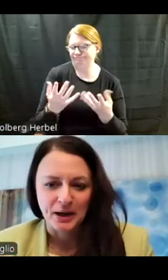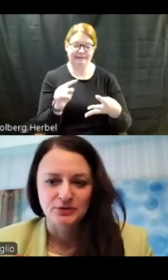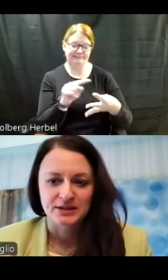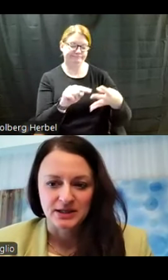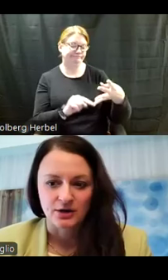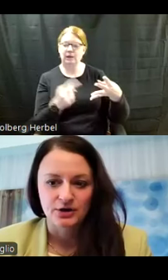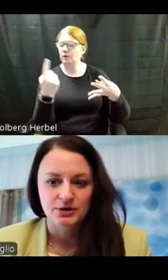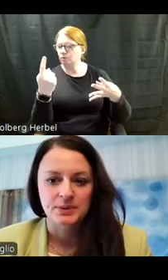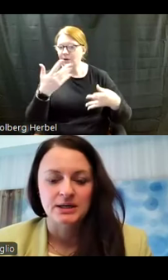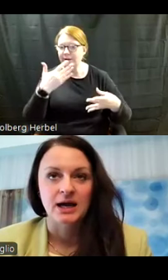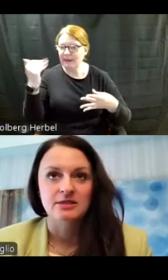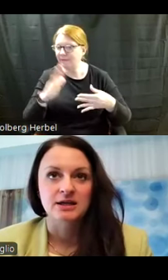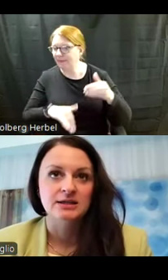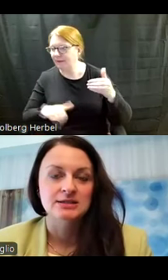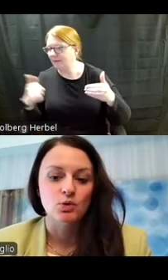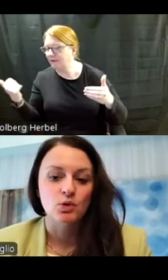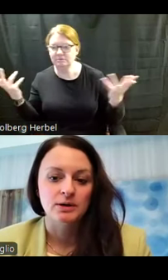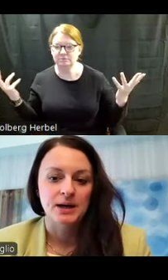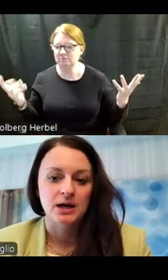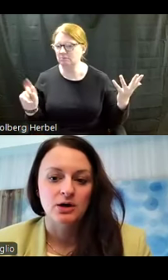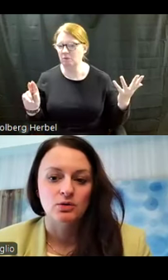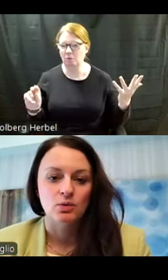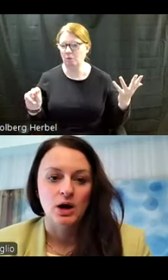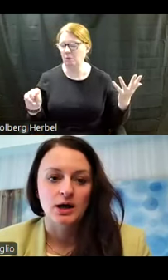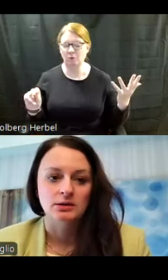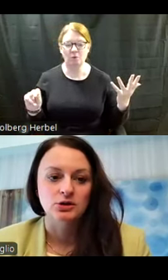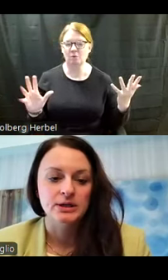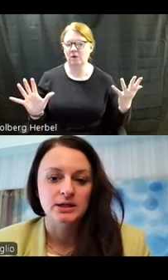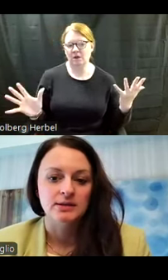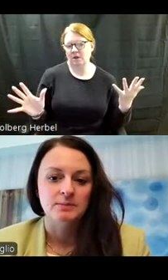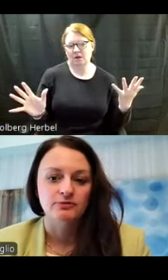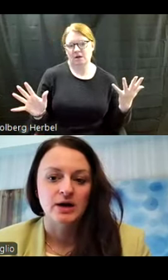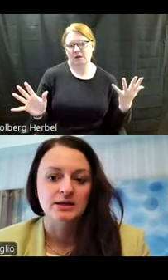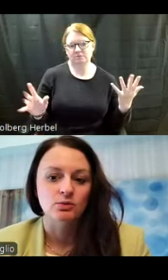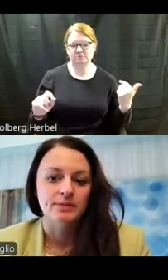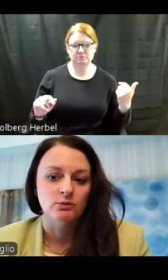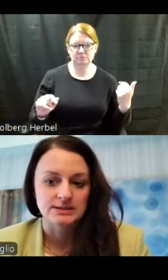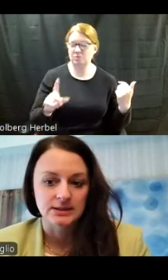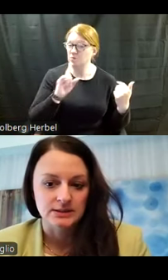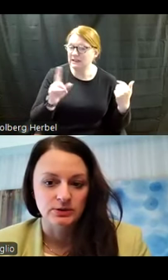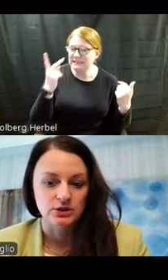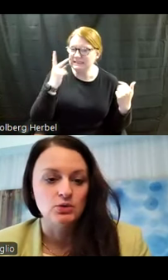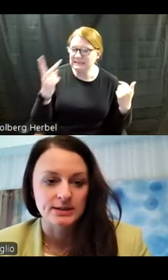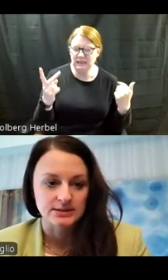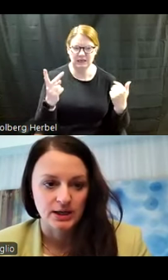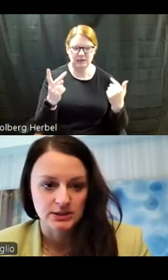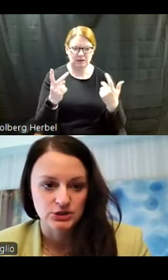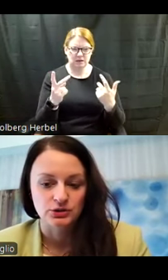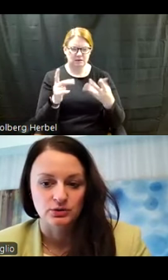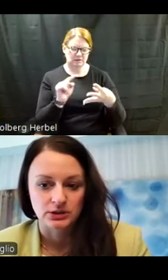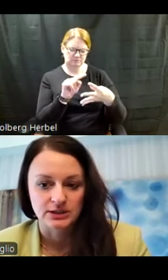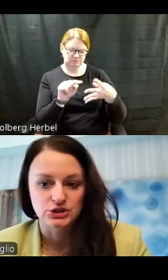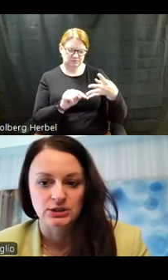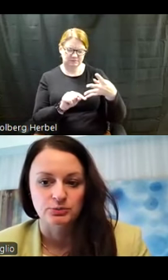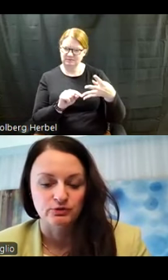truly better than the other, but I think it is more about looking at them and finding the one that resonates with you as a practitioner